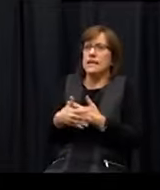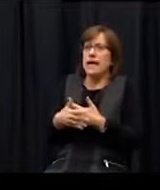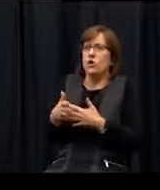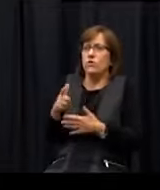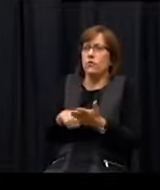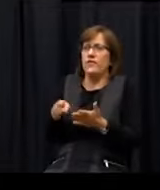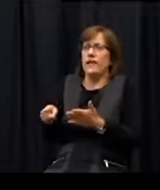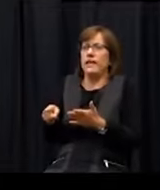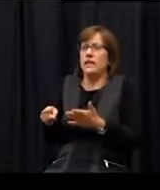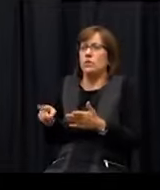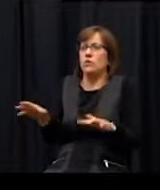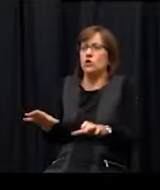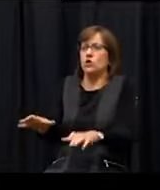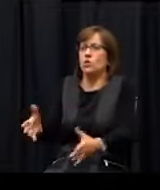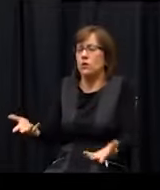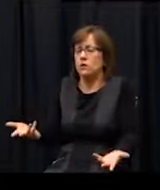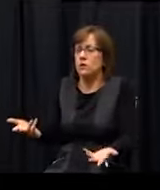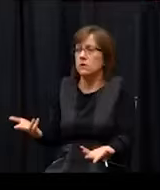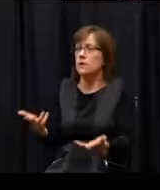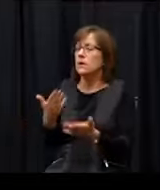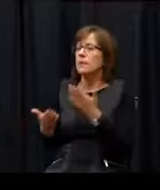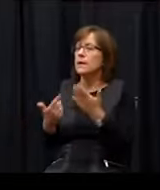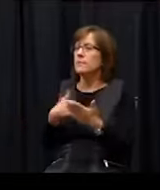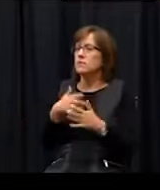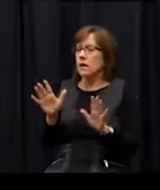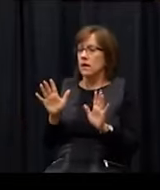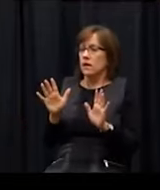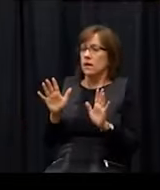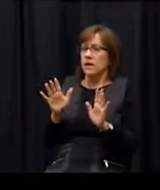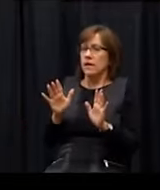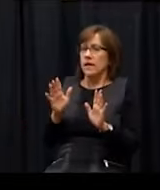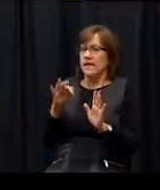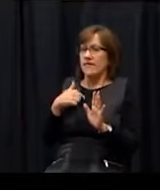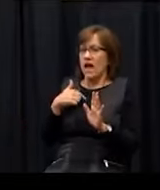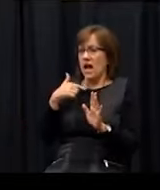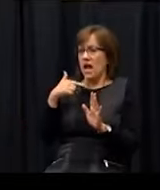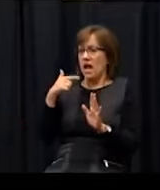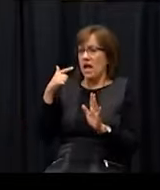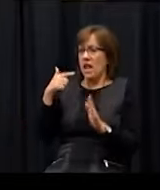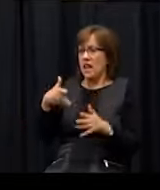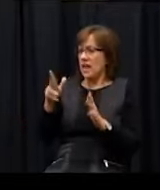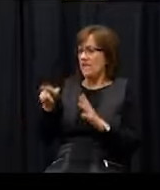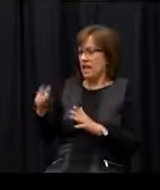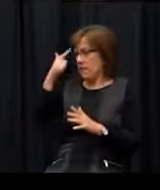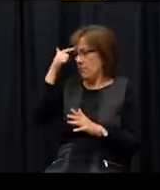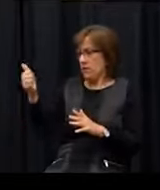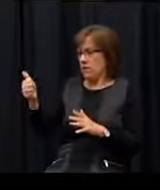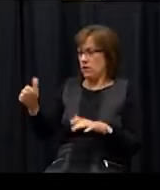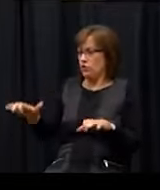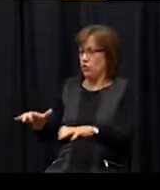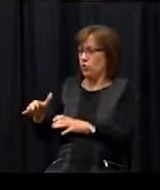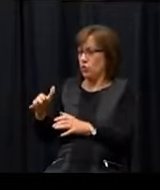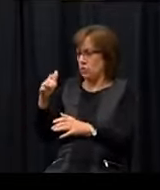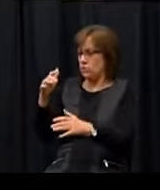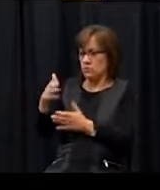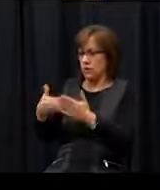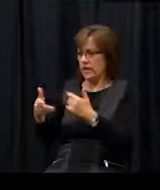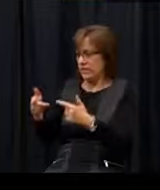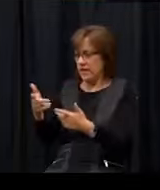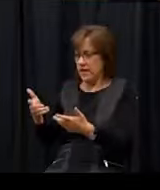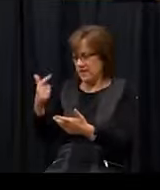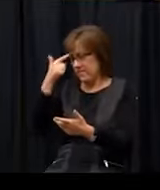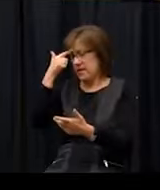may do. We might be like, oh no, what will happen if they have their own voice? There's all these things that can happen when